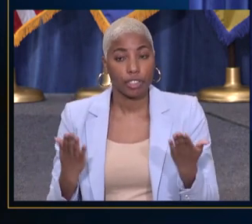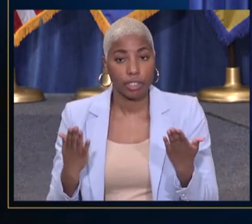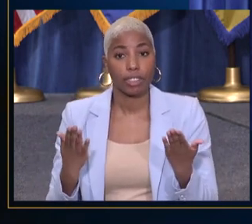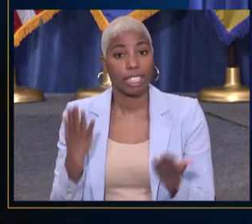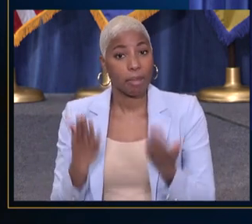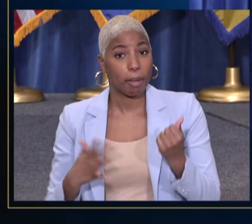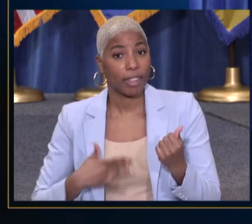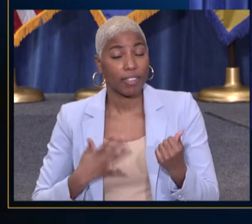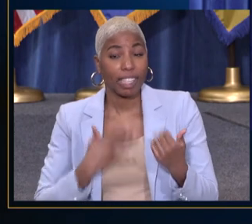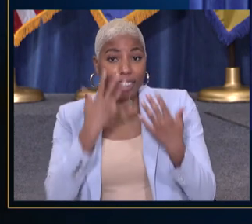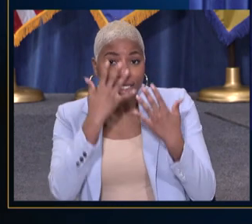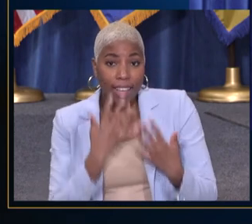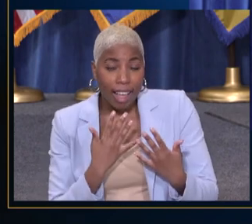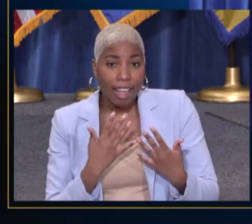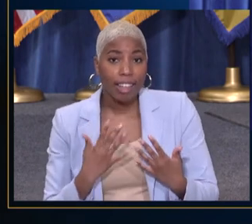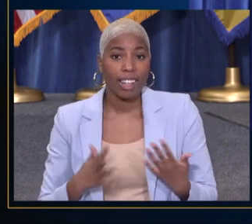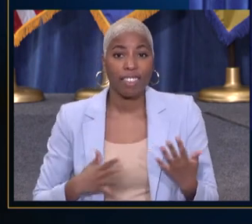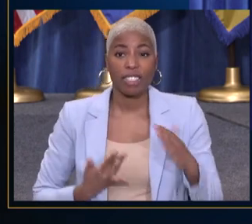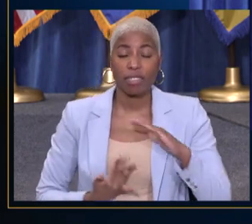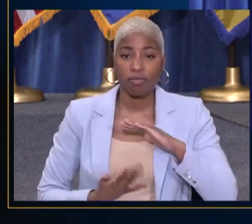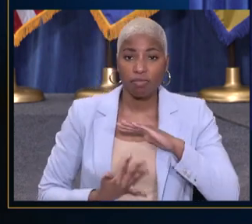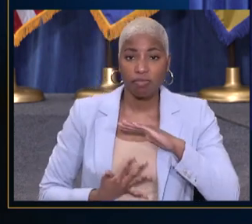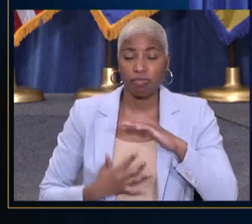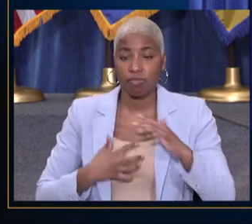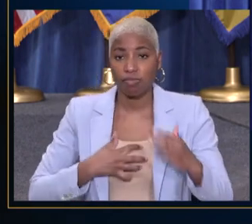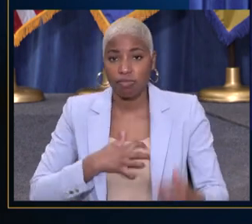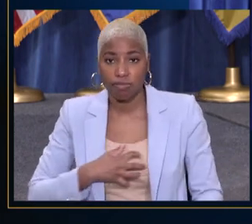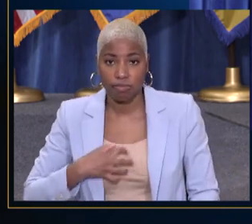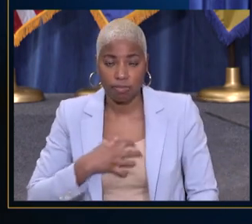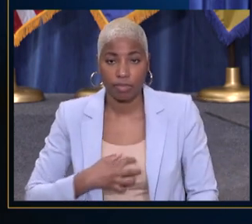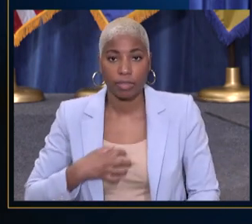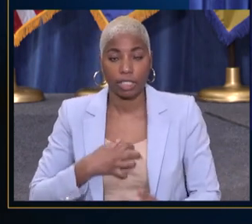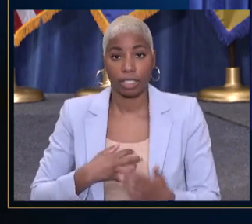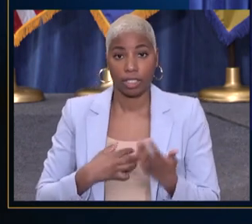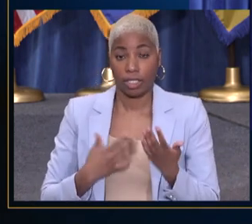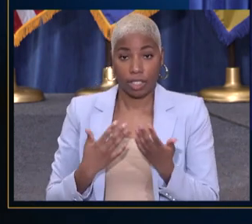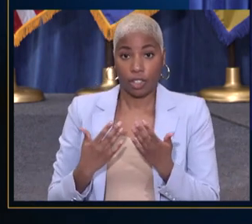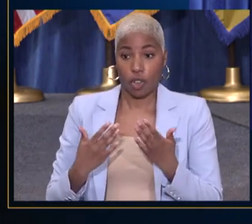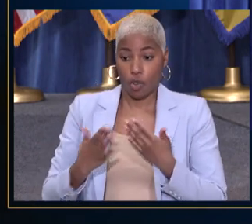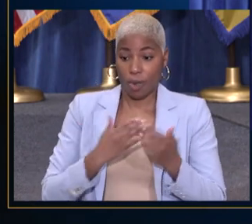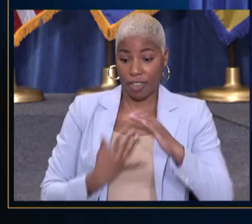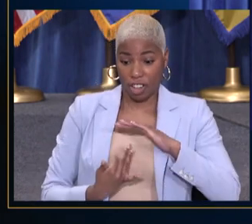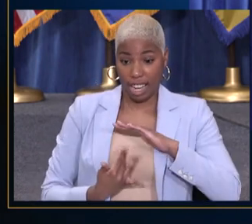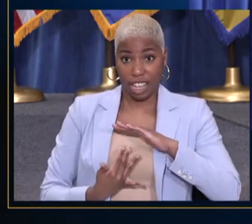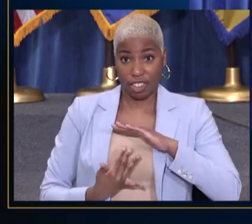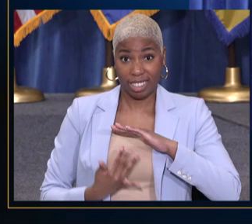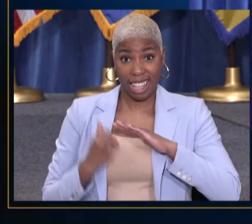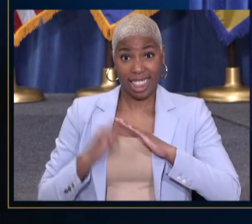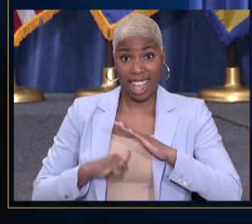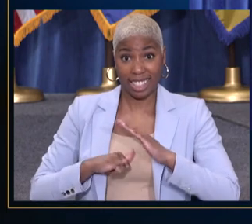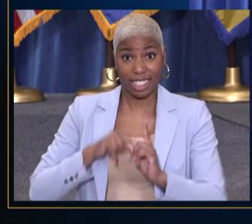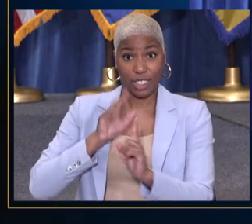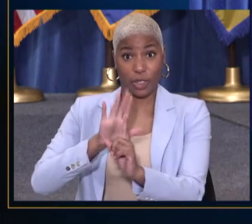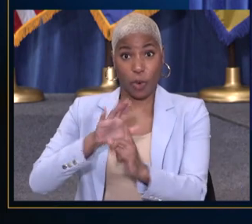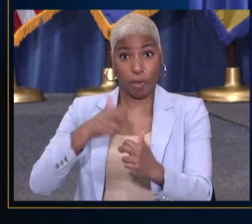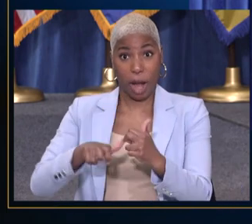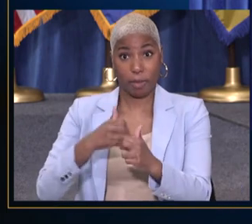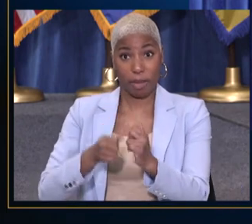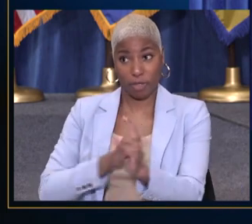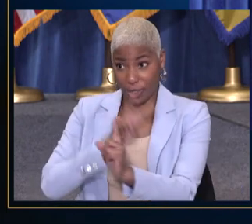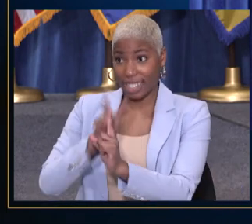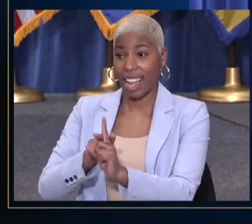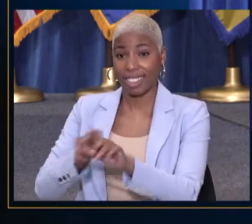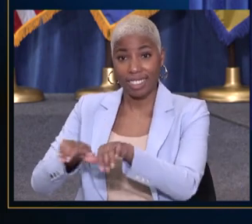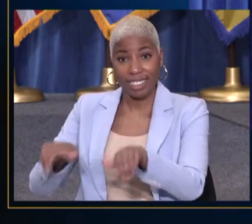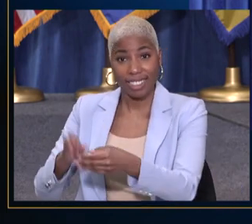may feel sad, some of you may feel anger. And I always say, you know, what angers you is the problems you're assigned to solve. And